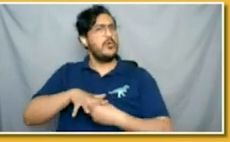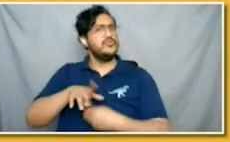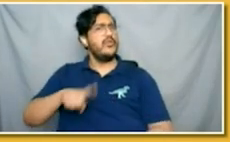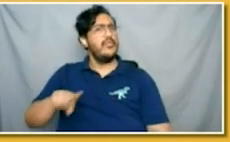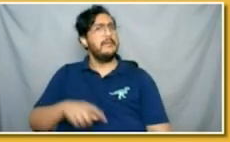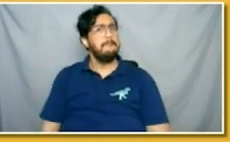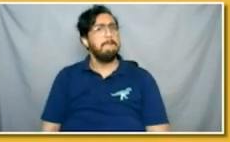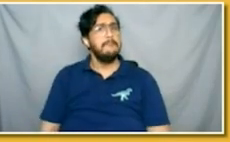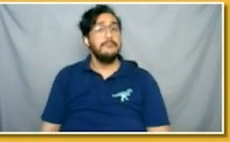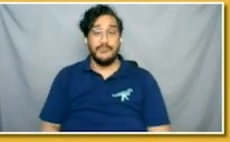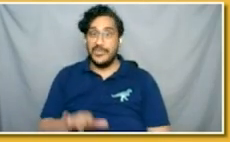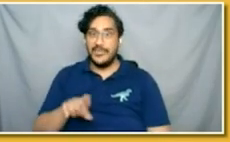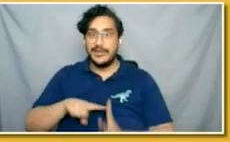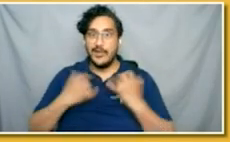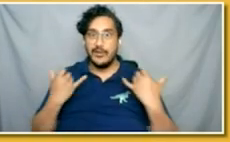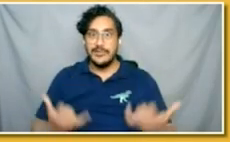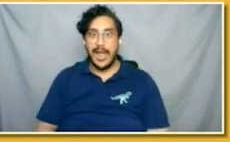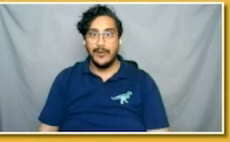starts now.